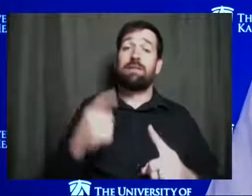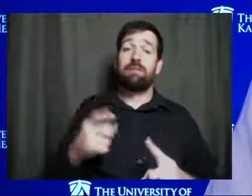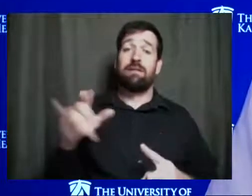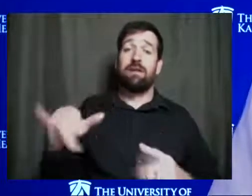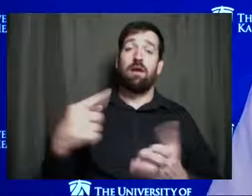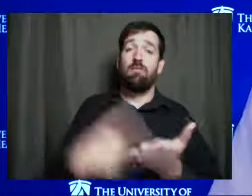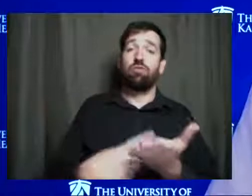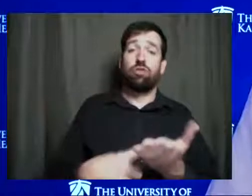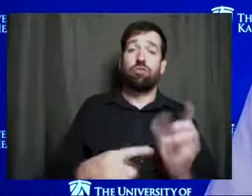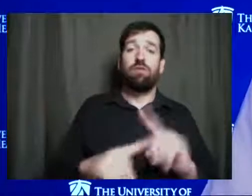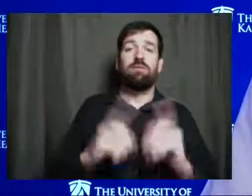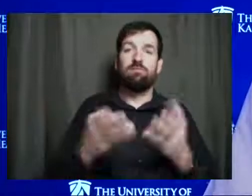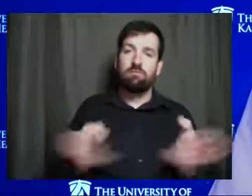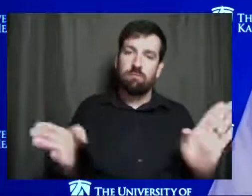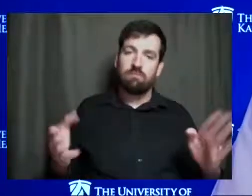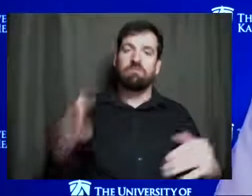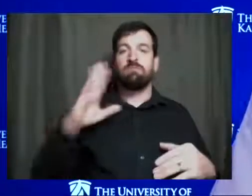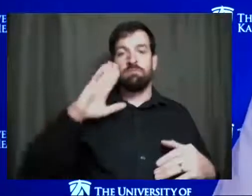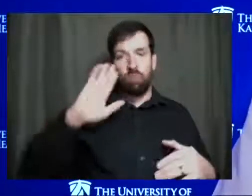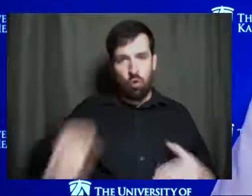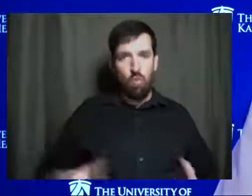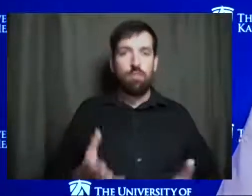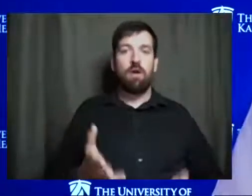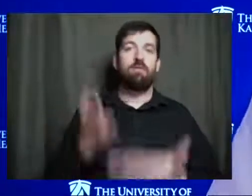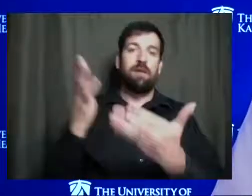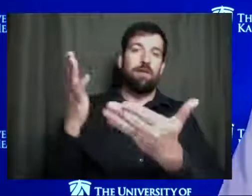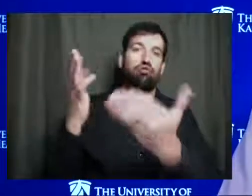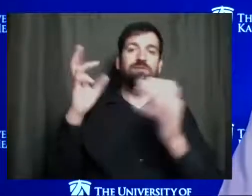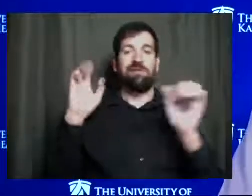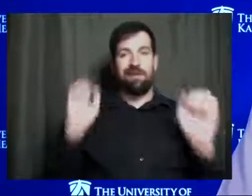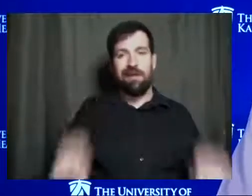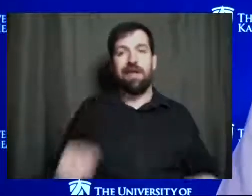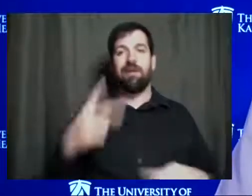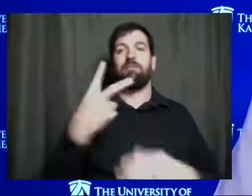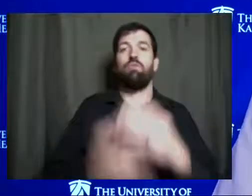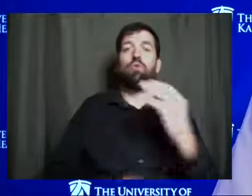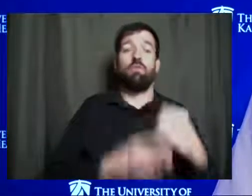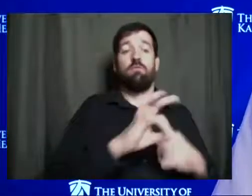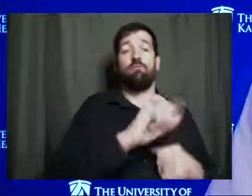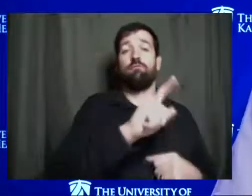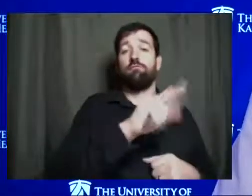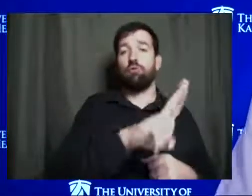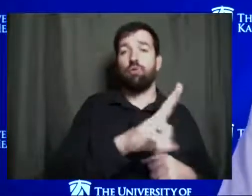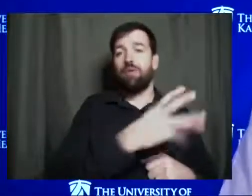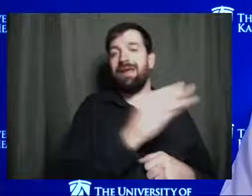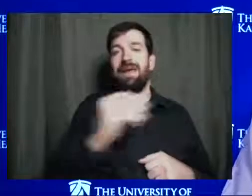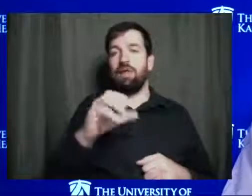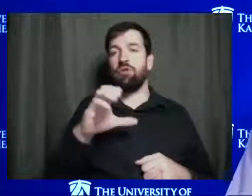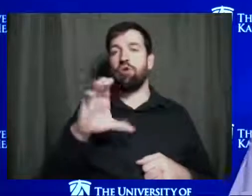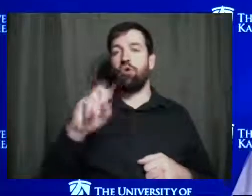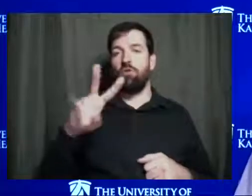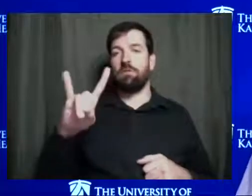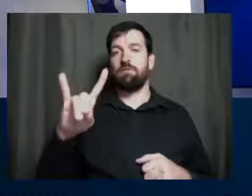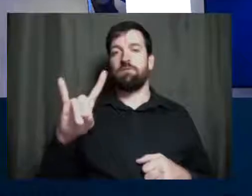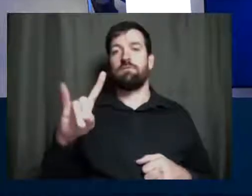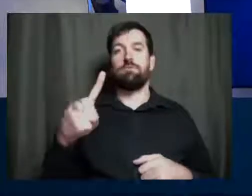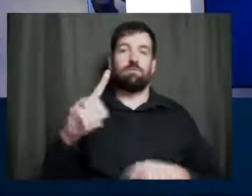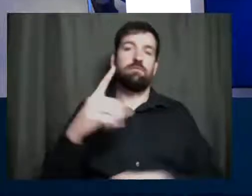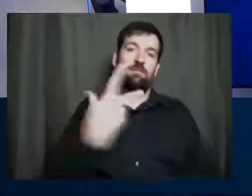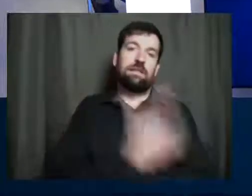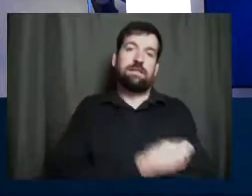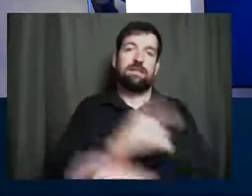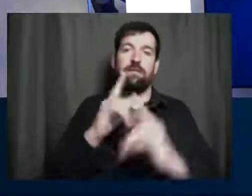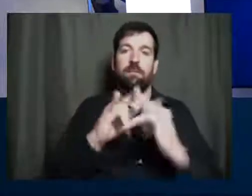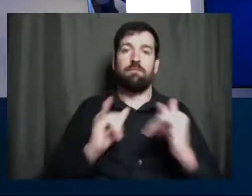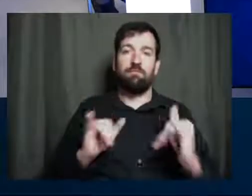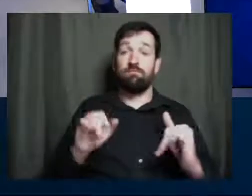we know the recommendation is that you can get both influenza vaccine and COVID-19 vaccine at the same visit. So. All right. Dr. Hawkinson, Marnie